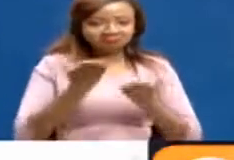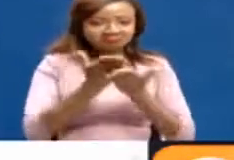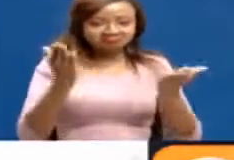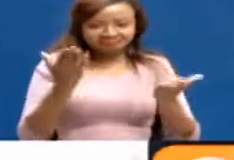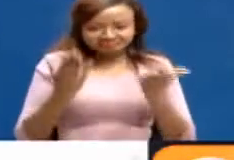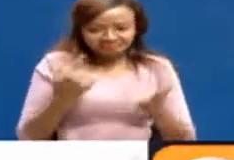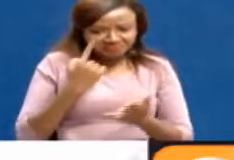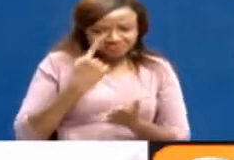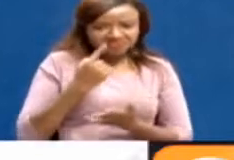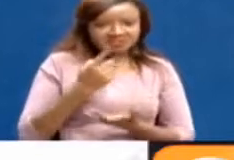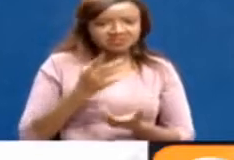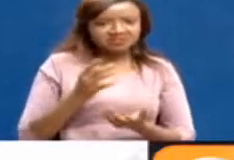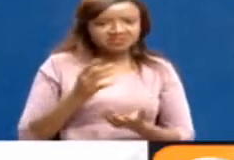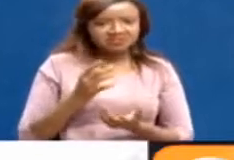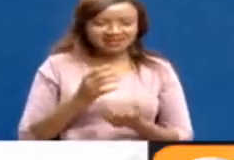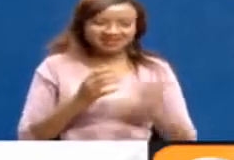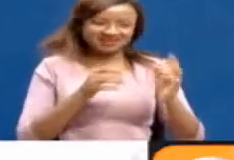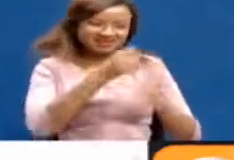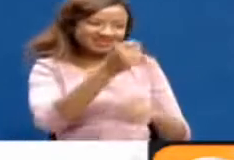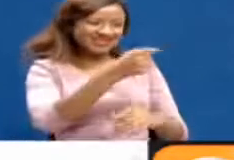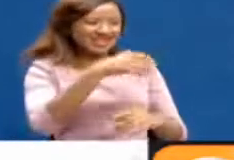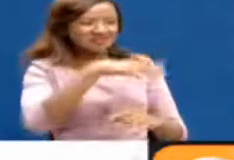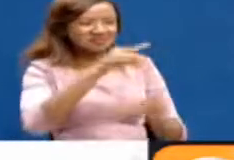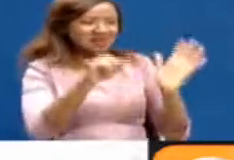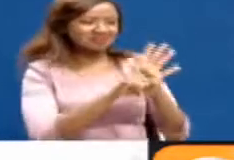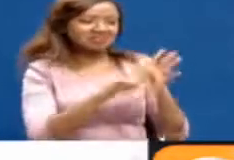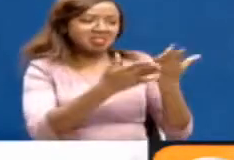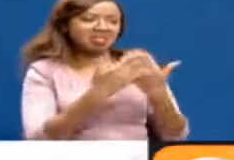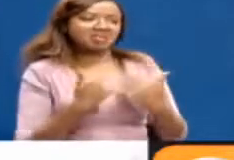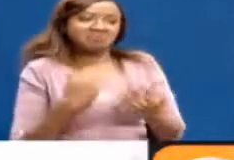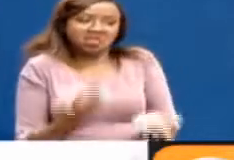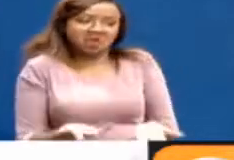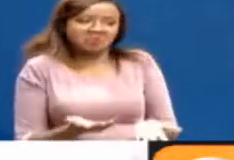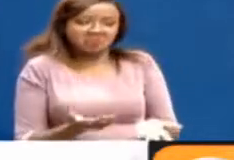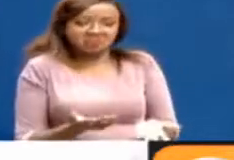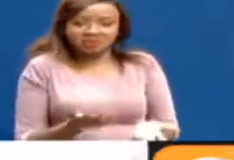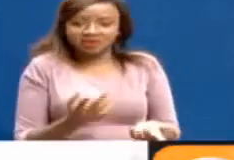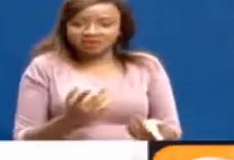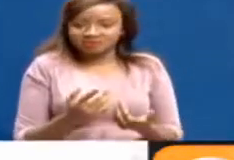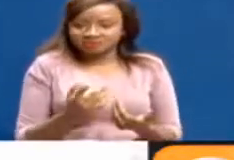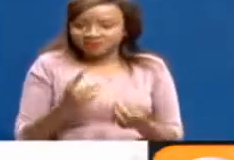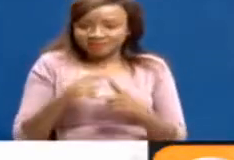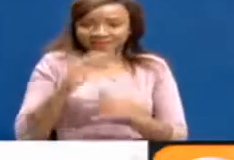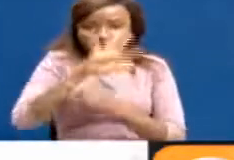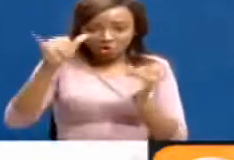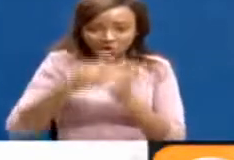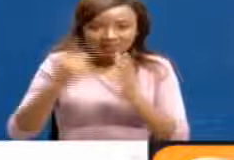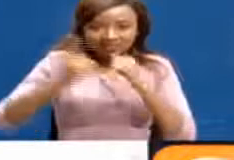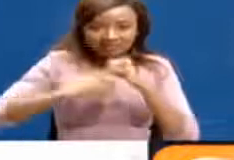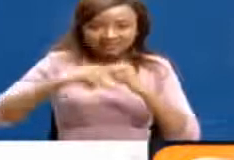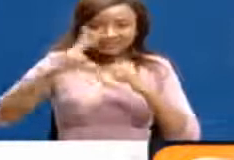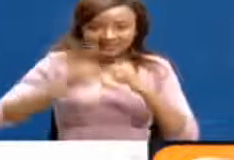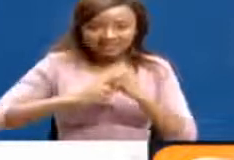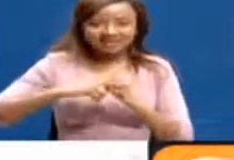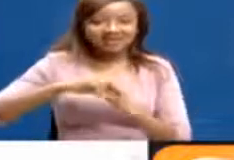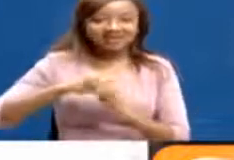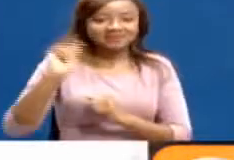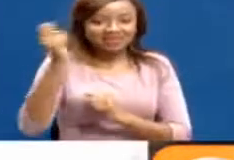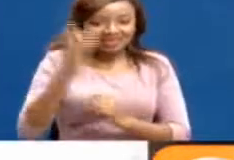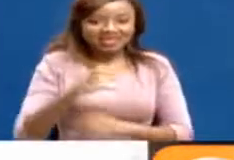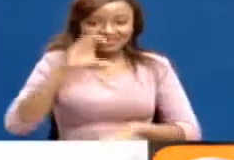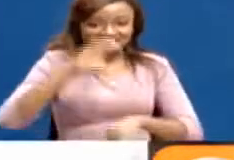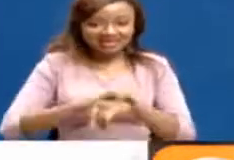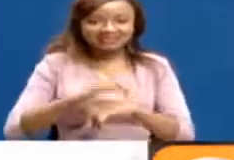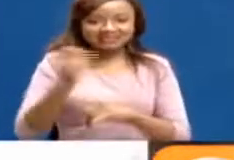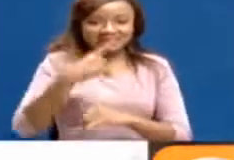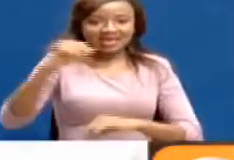appreciate that as much as a pay cut. But practically, Jeff, if all the 67 senators took a pay cut of 500,000, that is